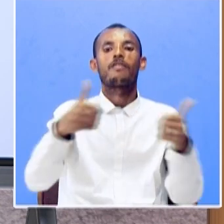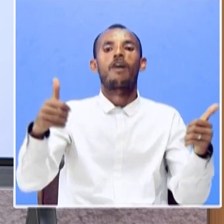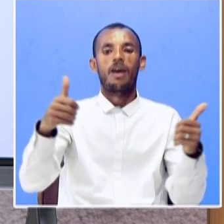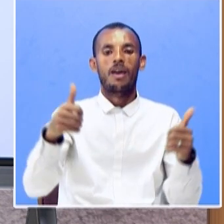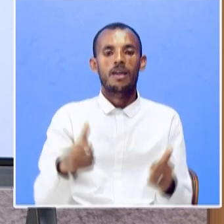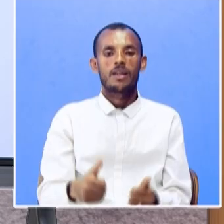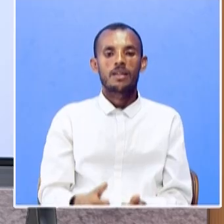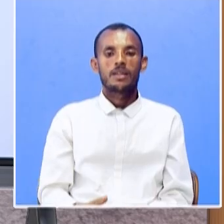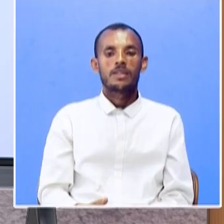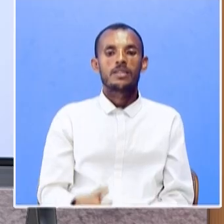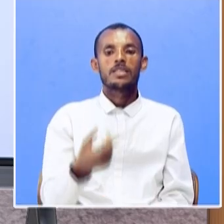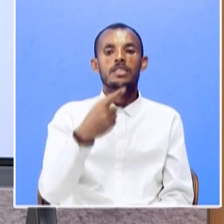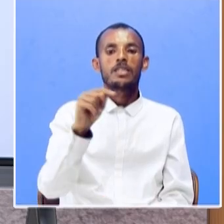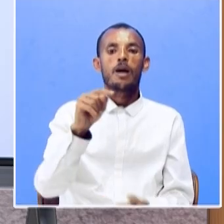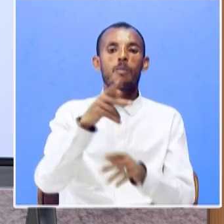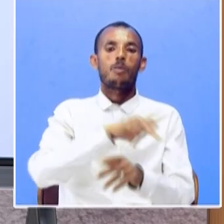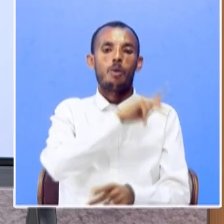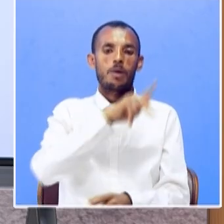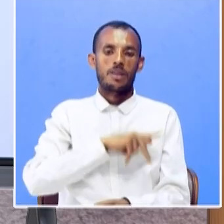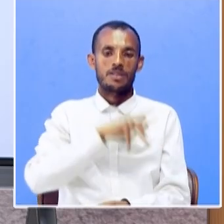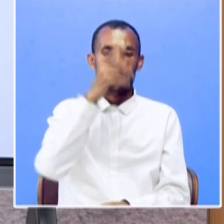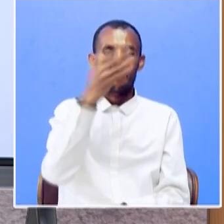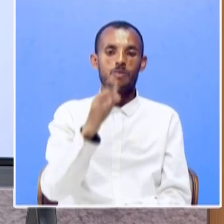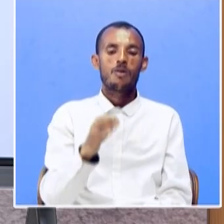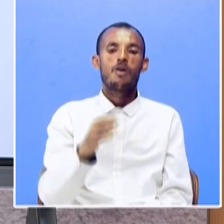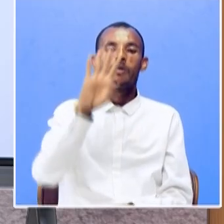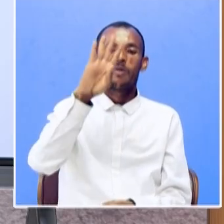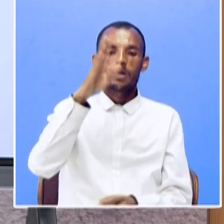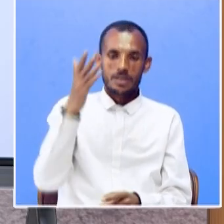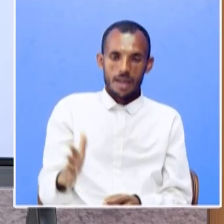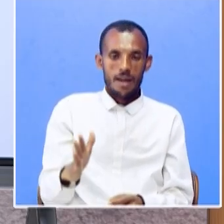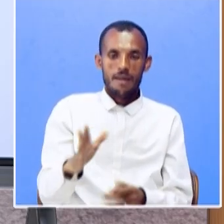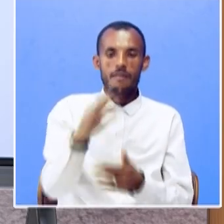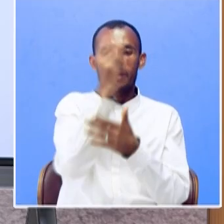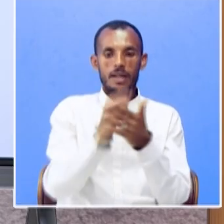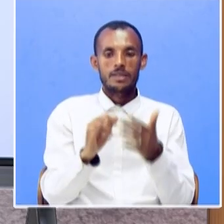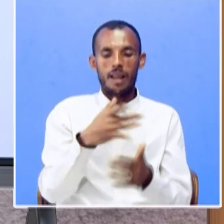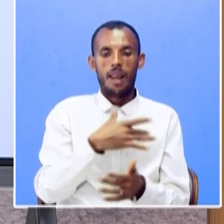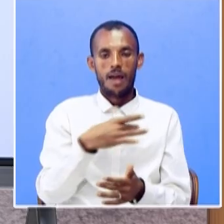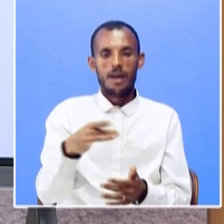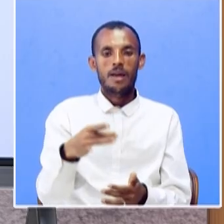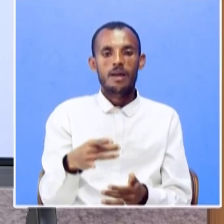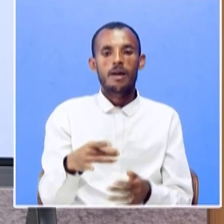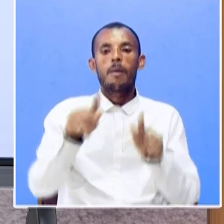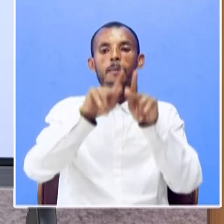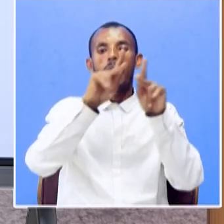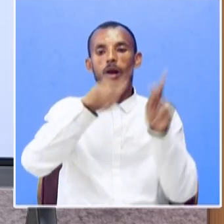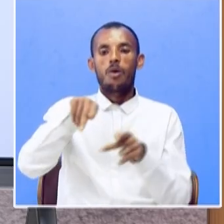identify the properties of four-sided figures like